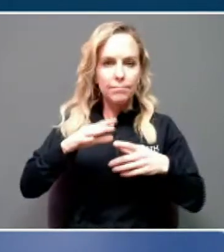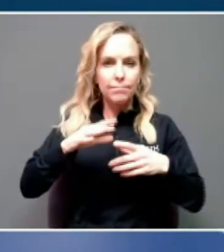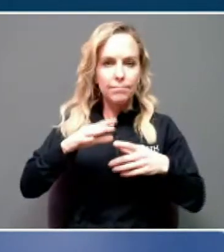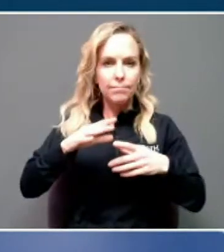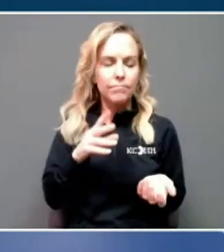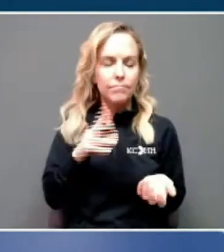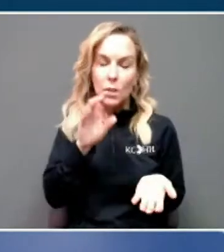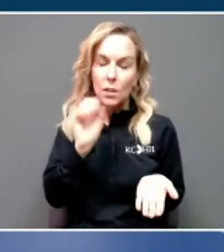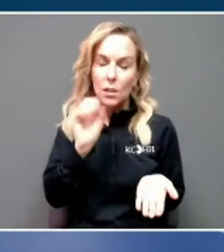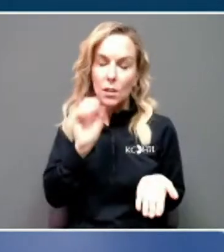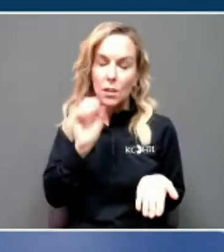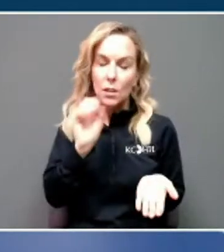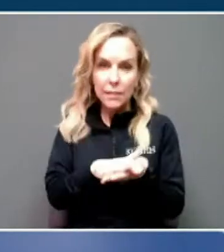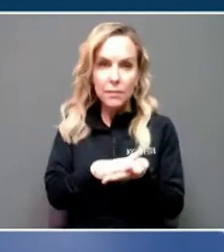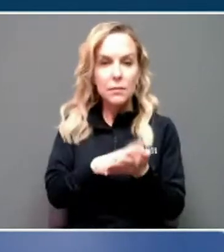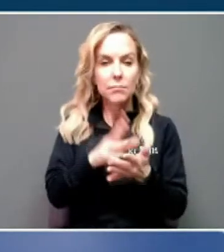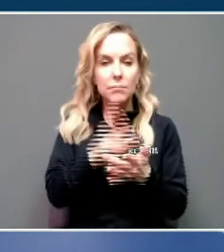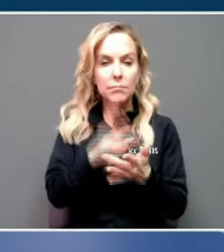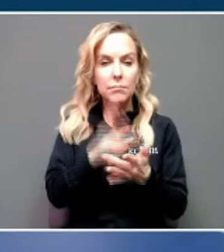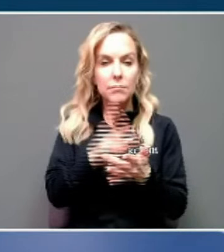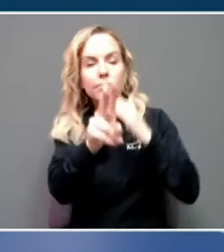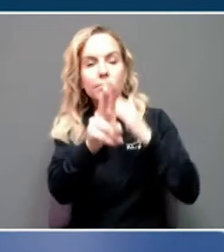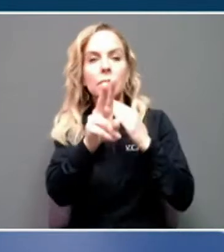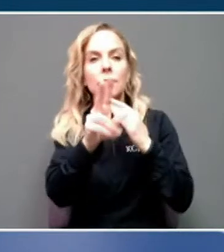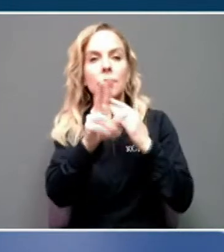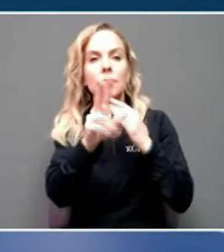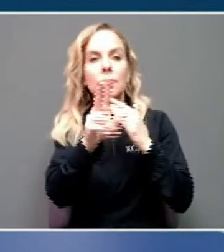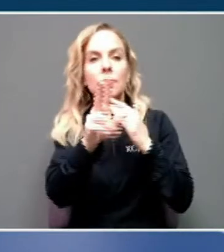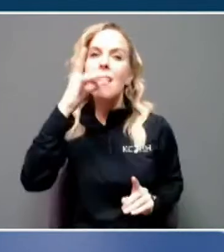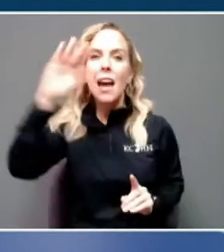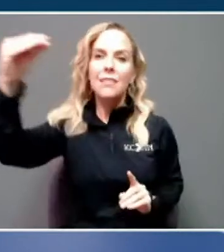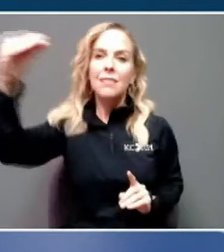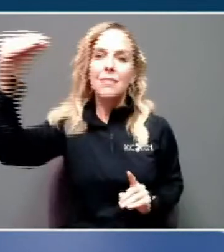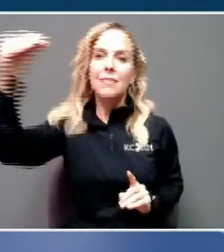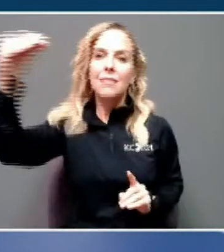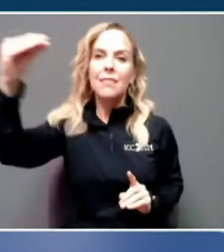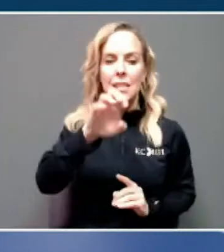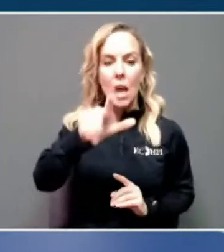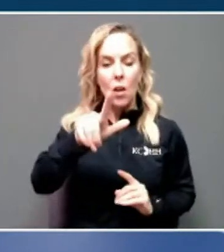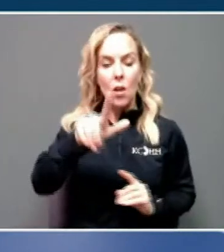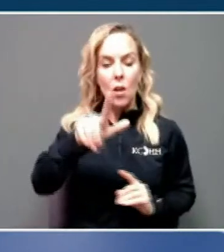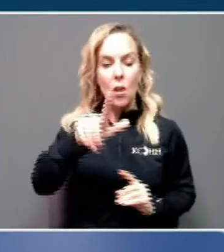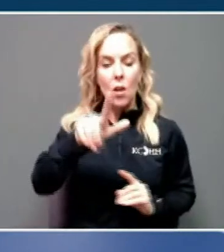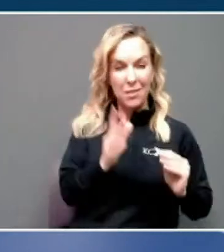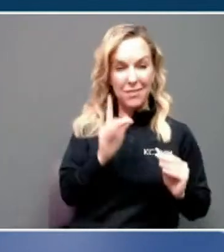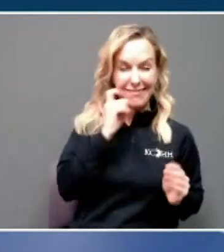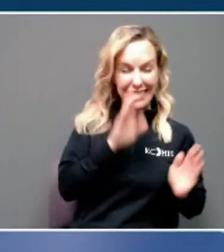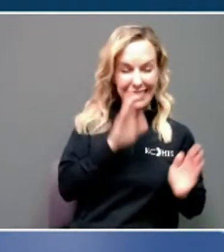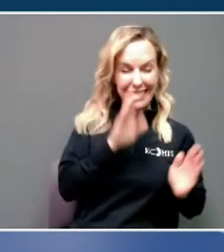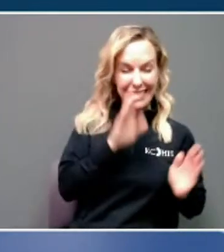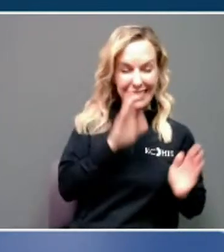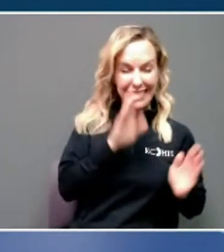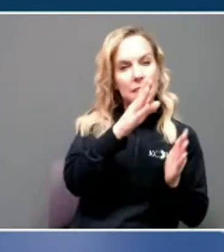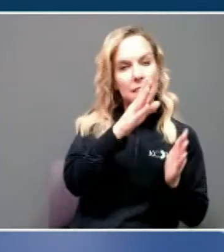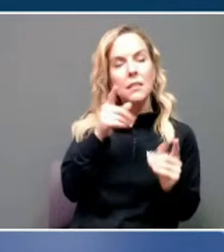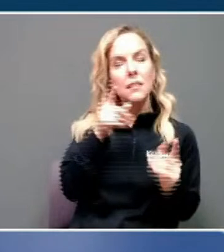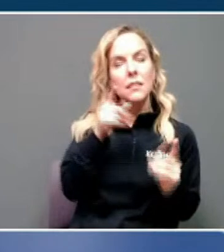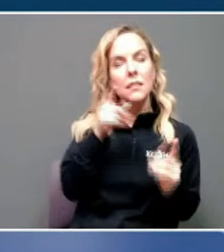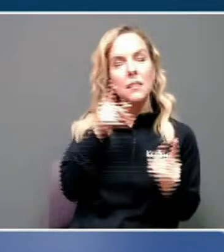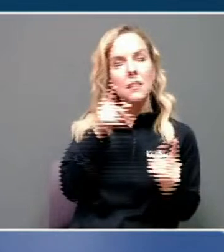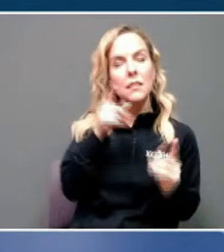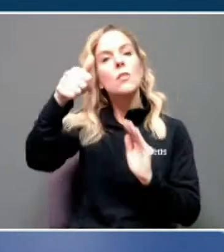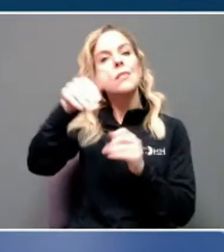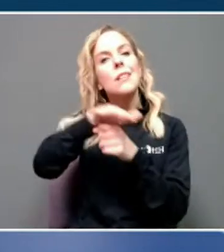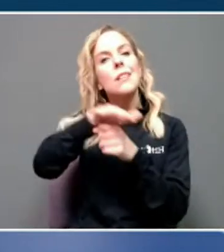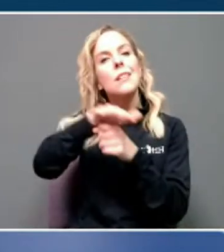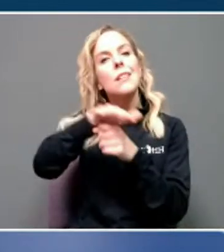that there is light at the end of this tunnel or this surge. Now, some places in the state got hit a little later than,